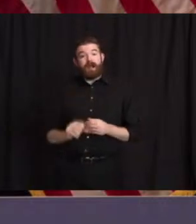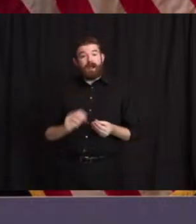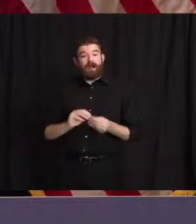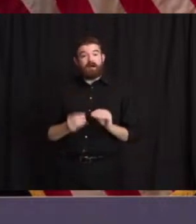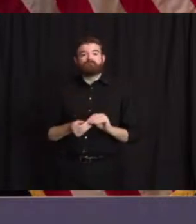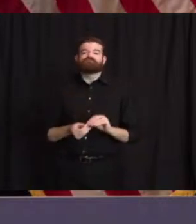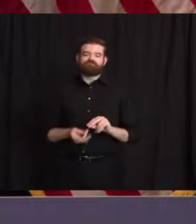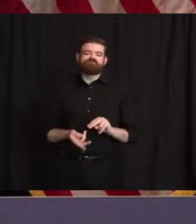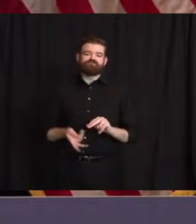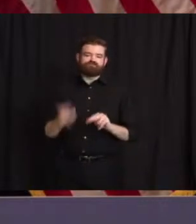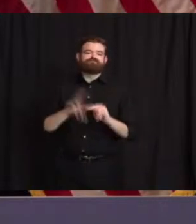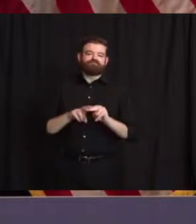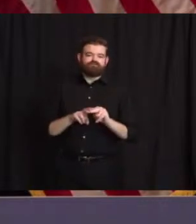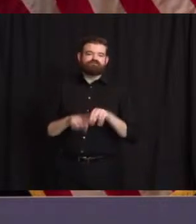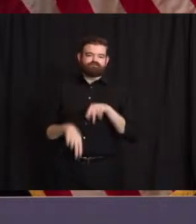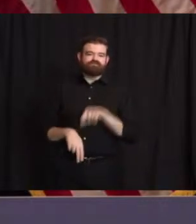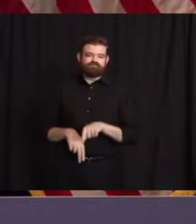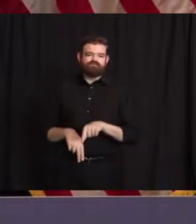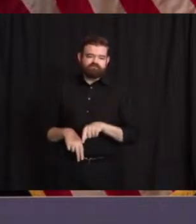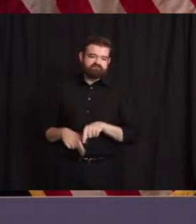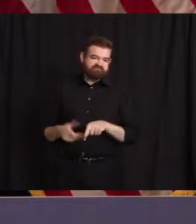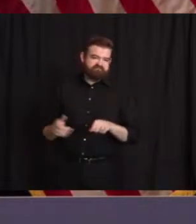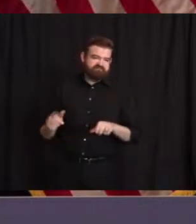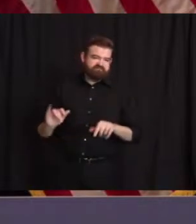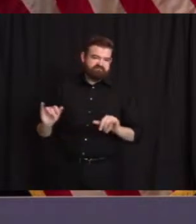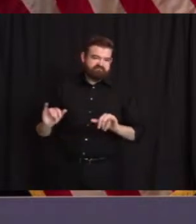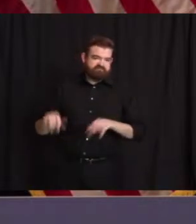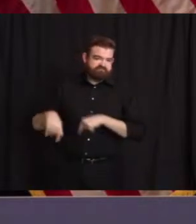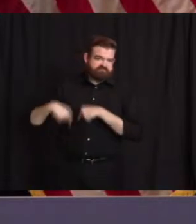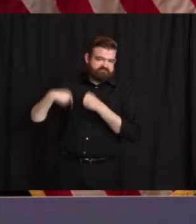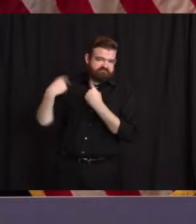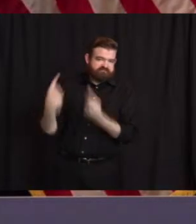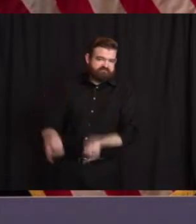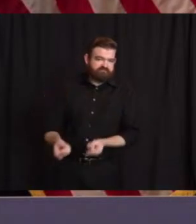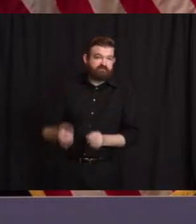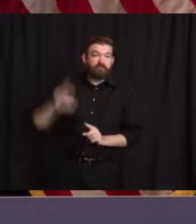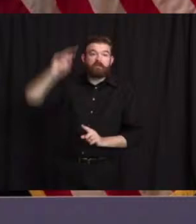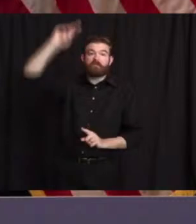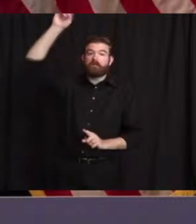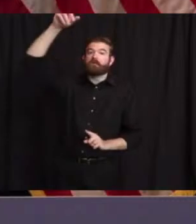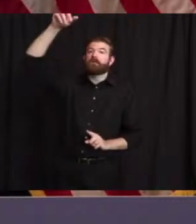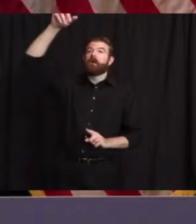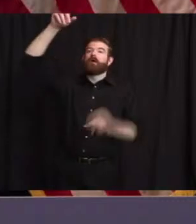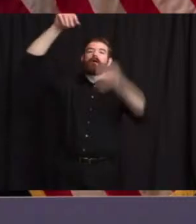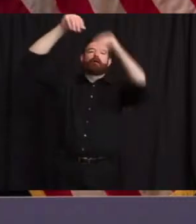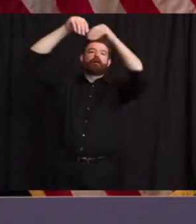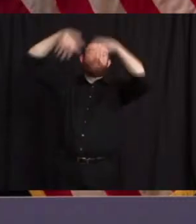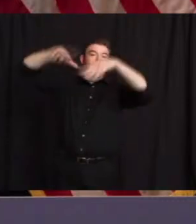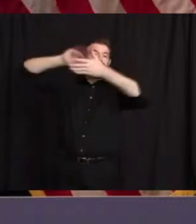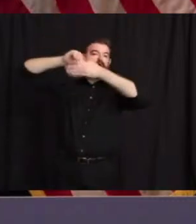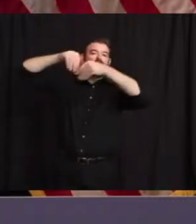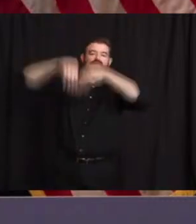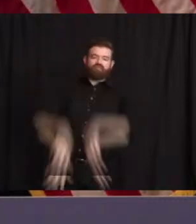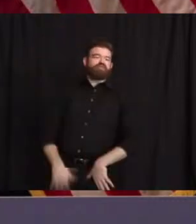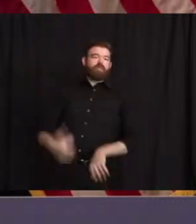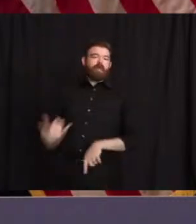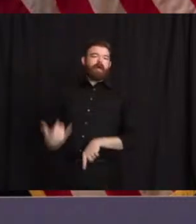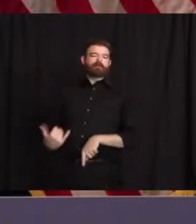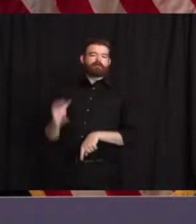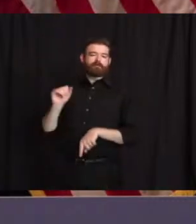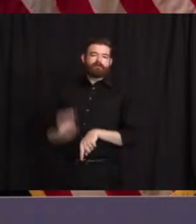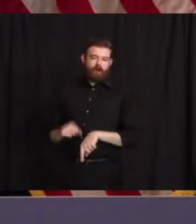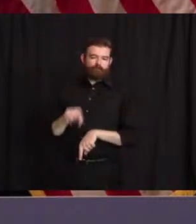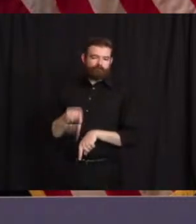what we've been saying now for weeks in terms of the migration. And if you look at the hospitalizations today by region, you get another read on that. So thank you